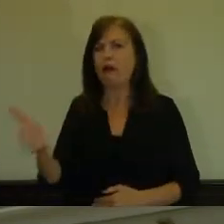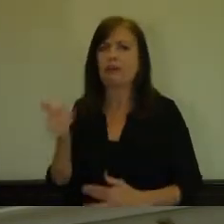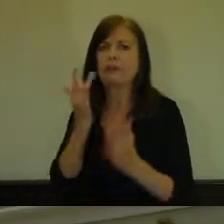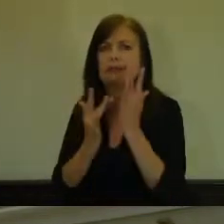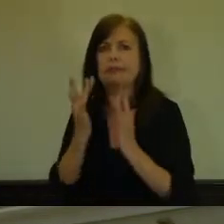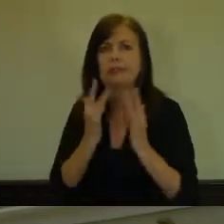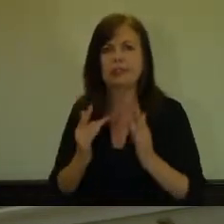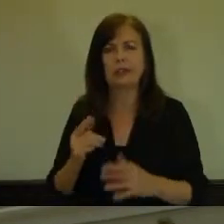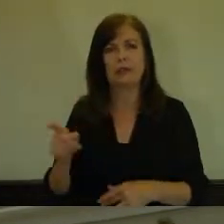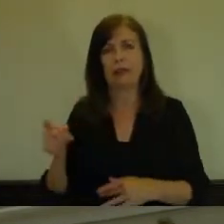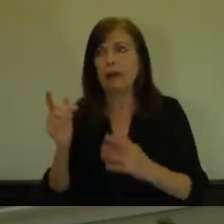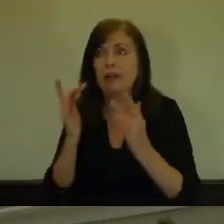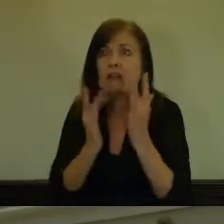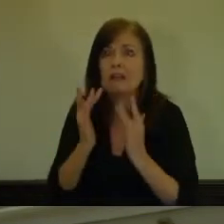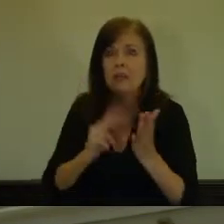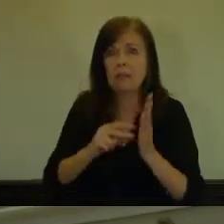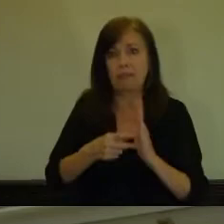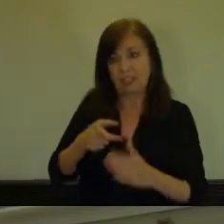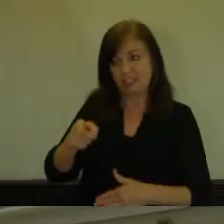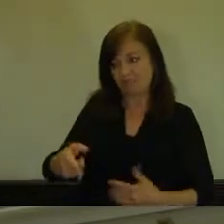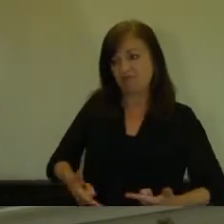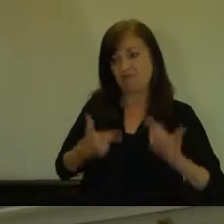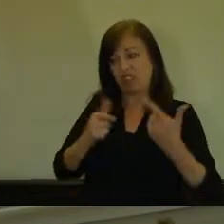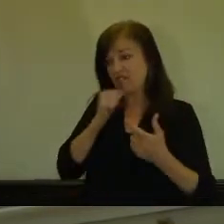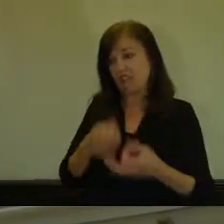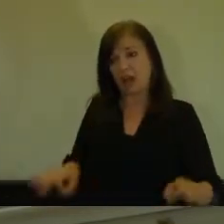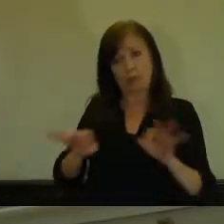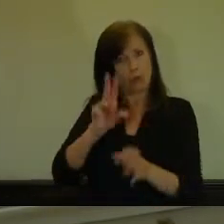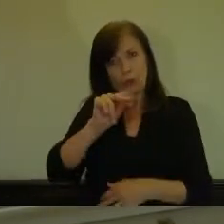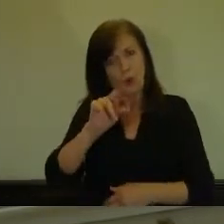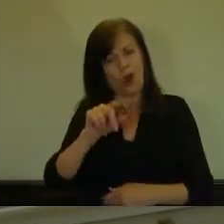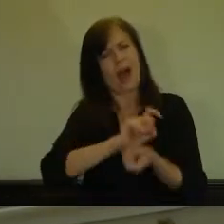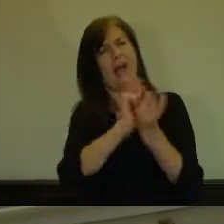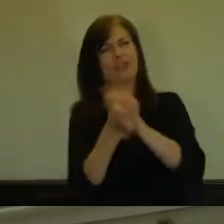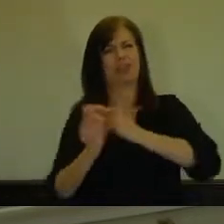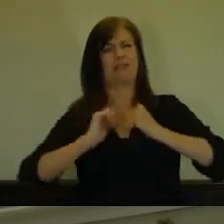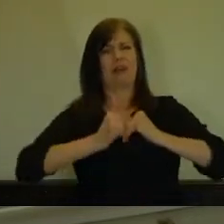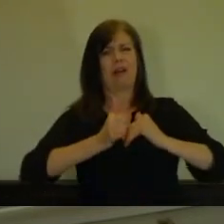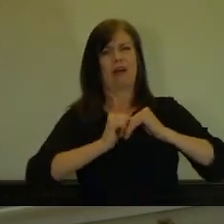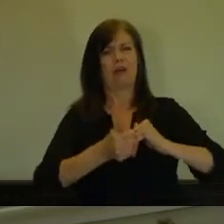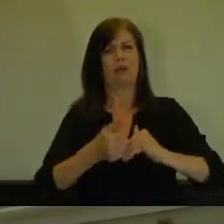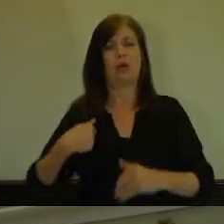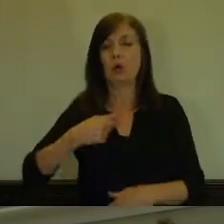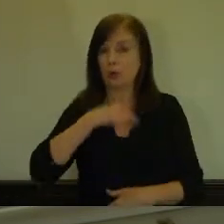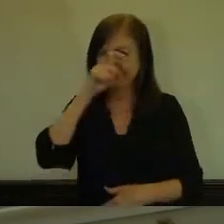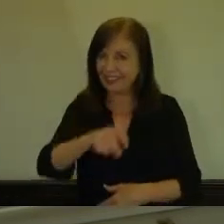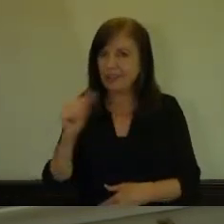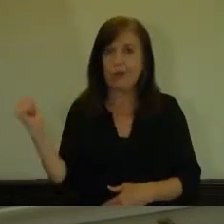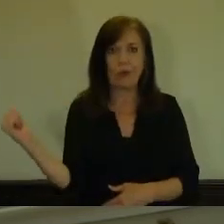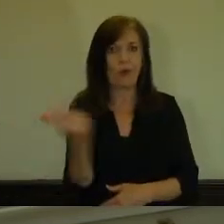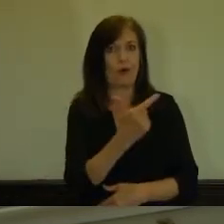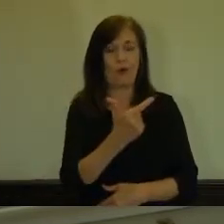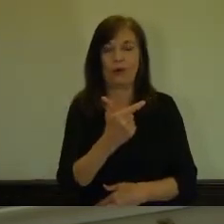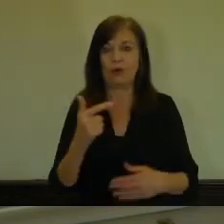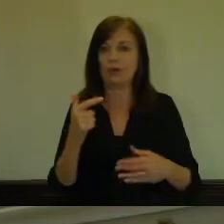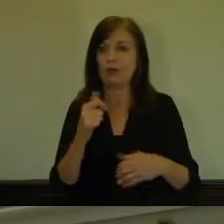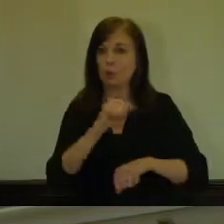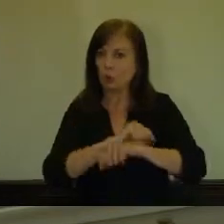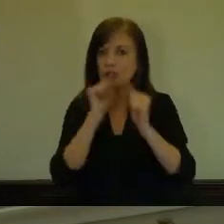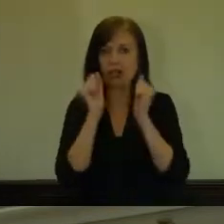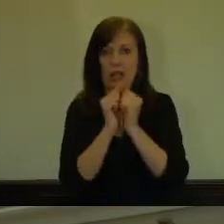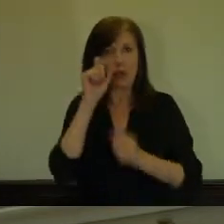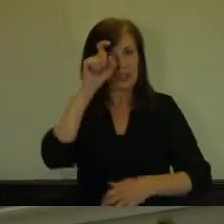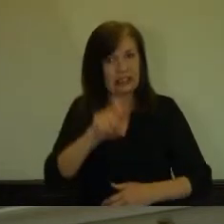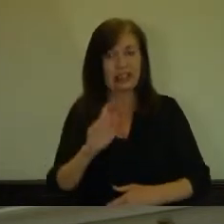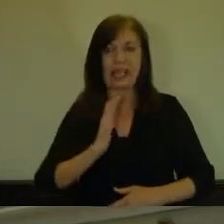don't matter. To see change within the dreams of our ancestors, we're going to need all of us. We're going to need